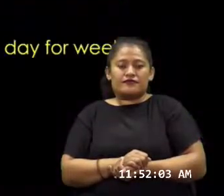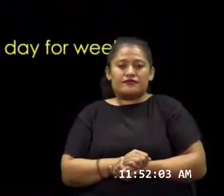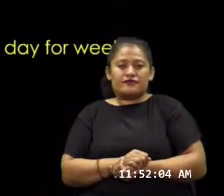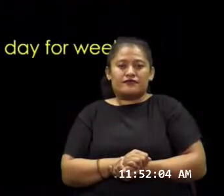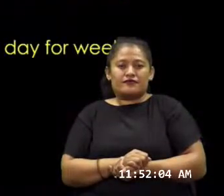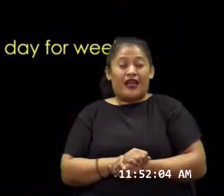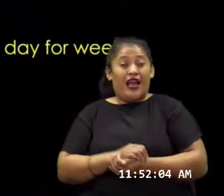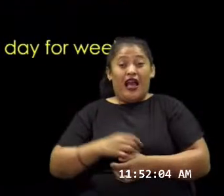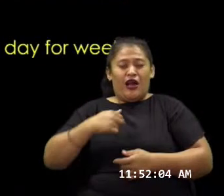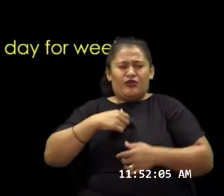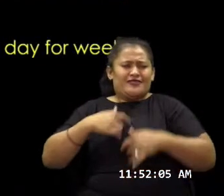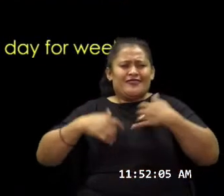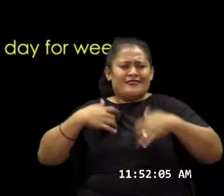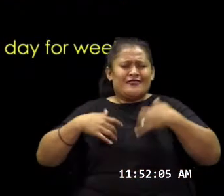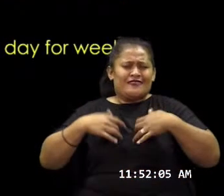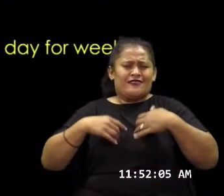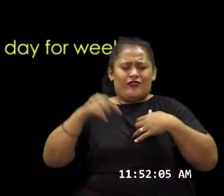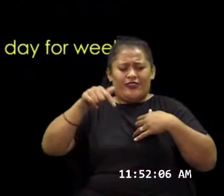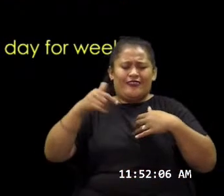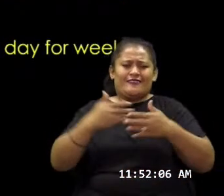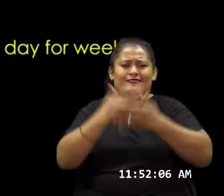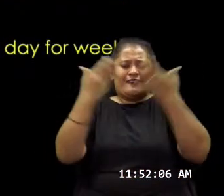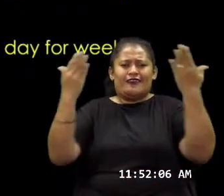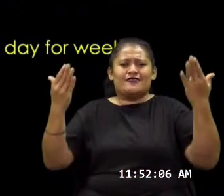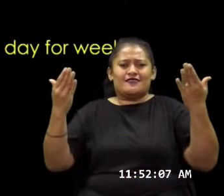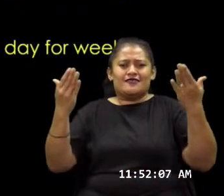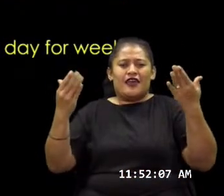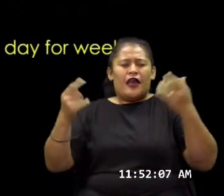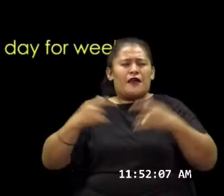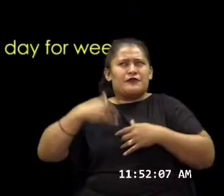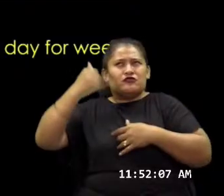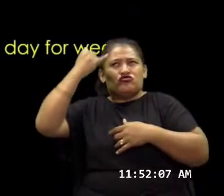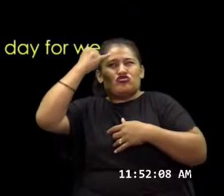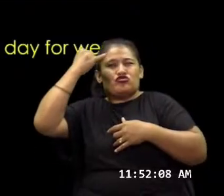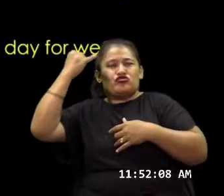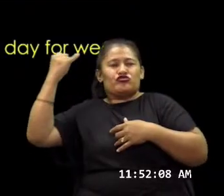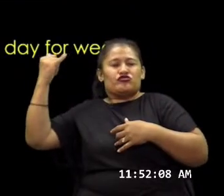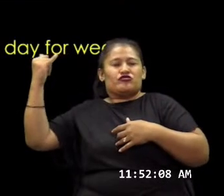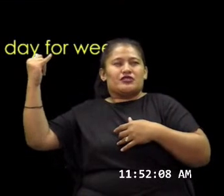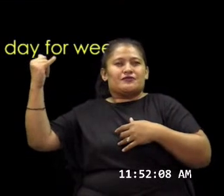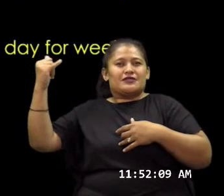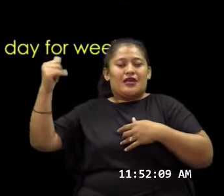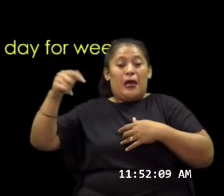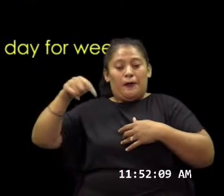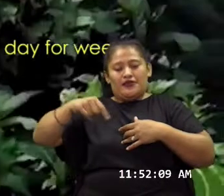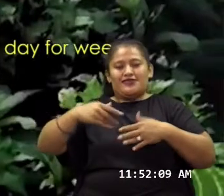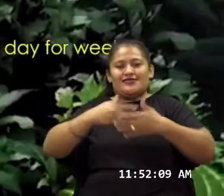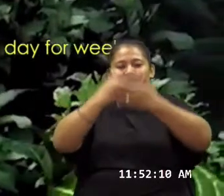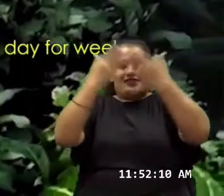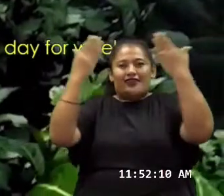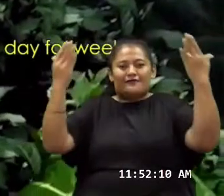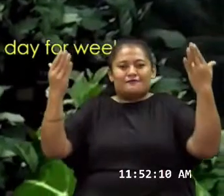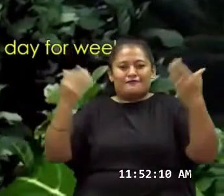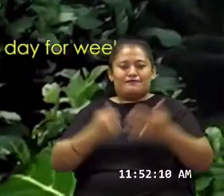I was excited for this day. I had been dreaming about this day for weeks.